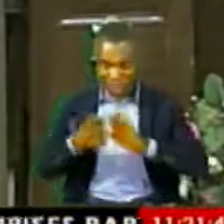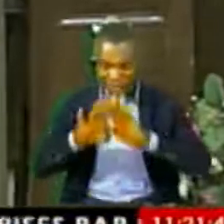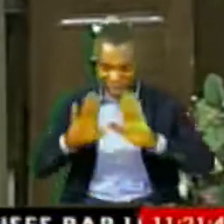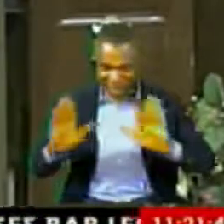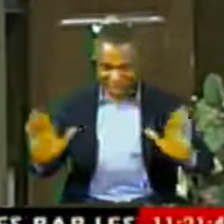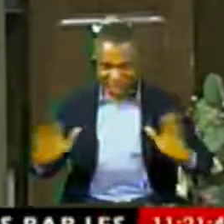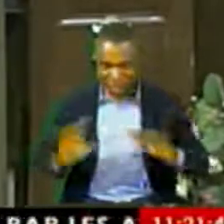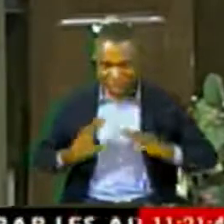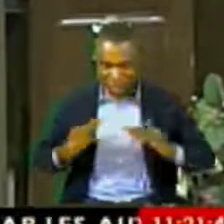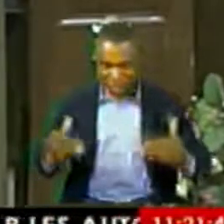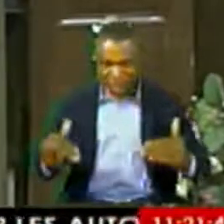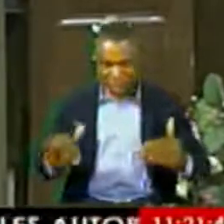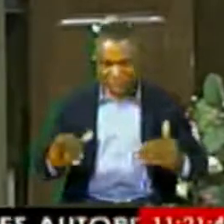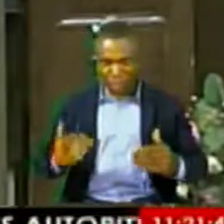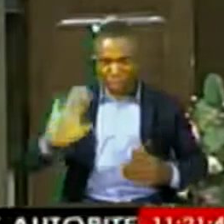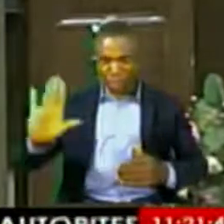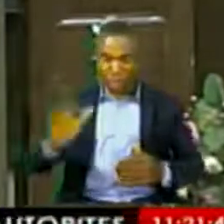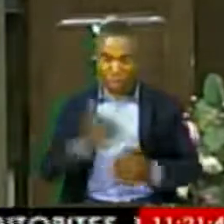Everything has been explained clear.